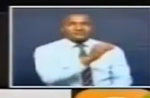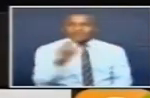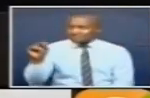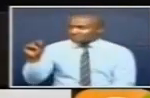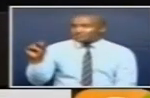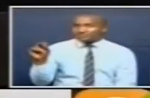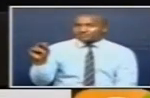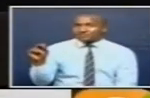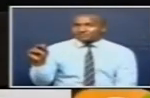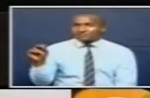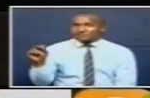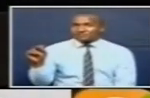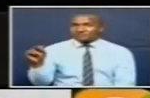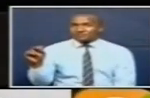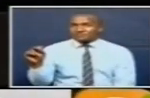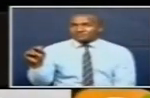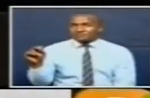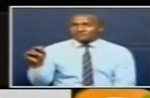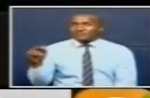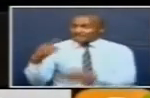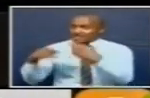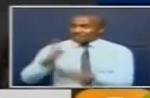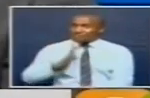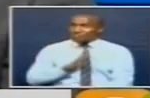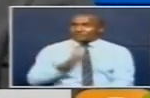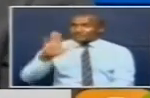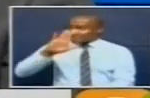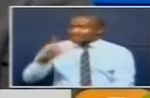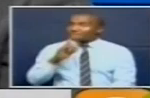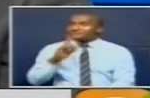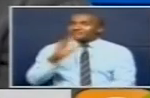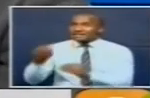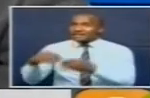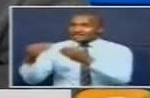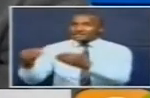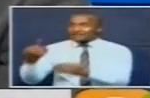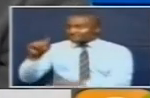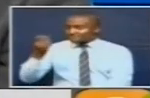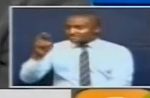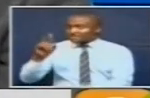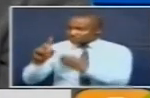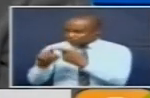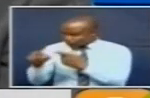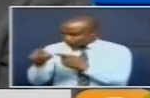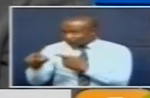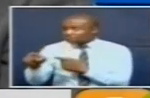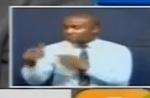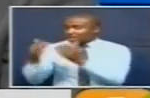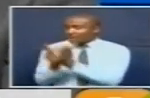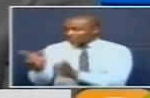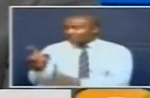No. The review board never said issue the tender to Gemalto. The review board